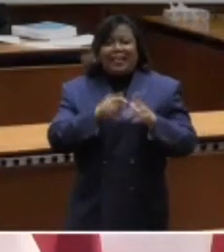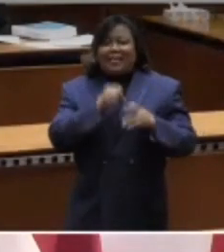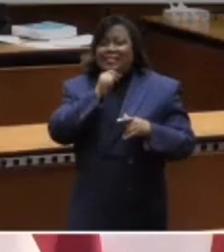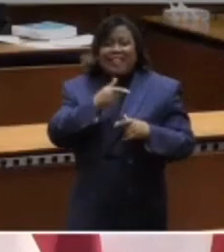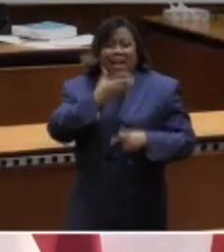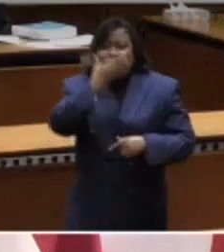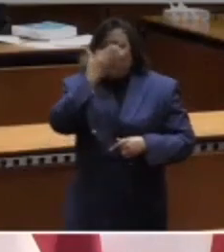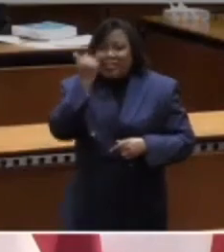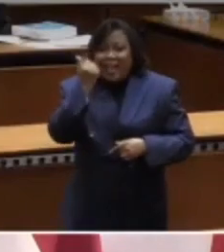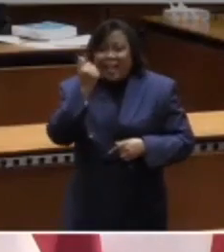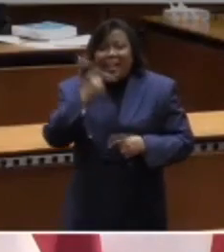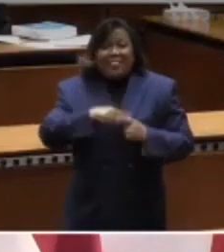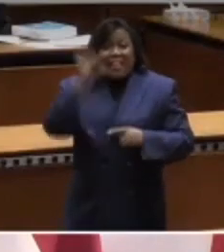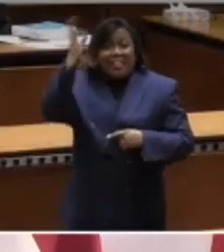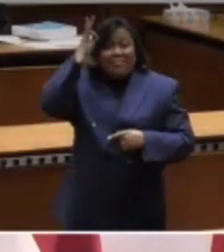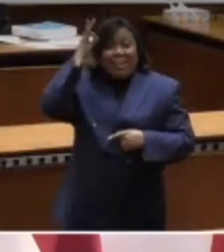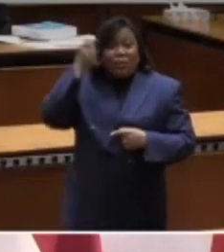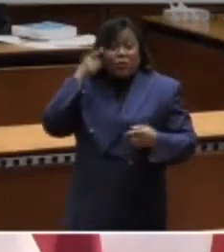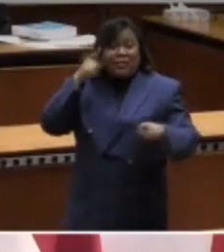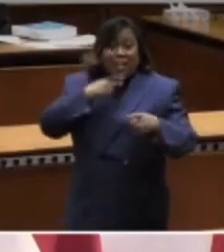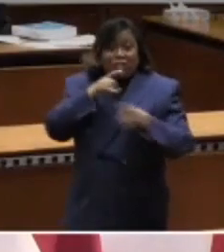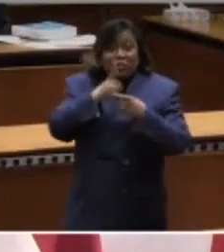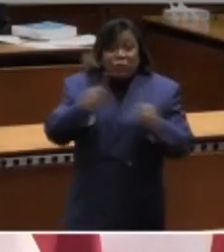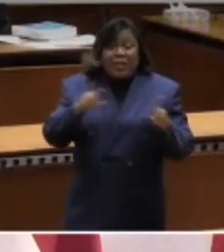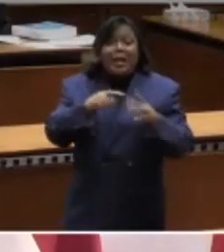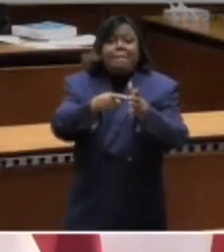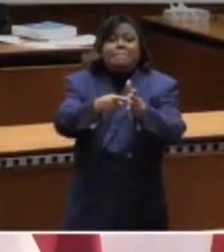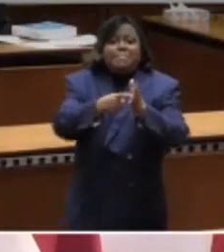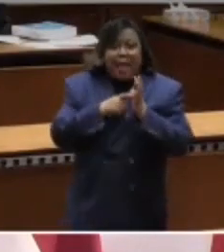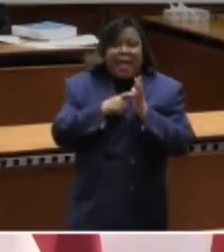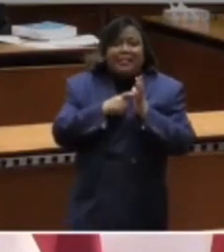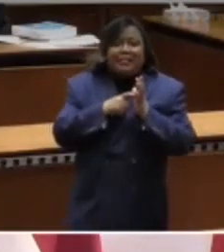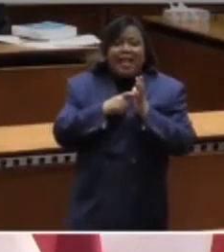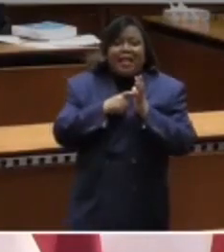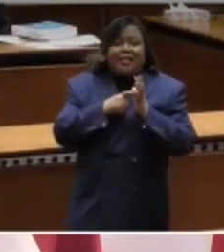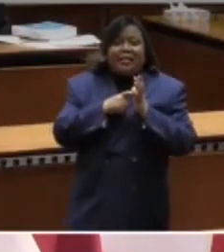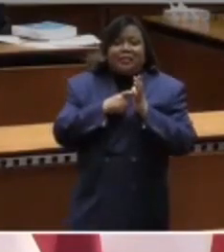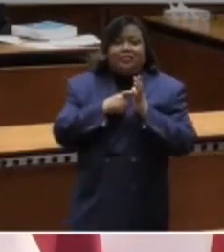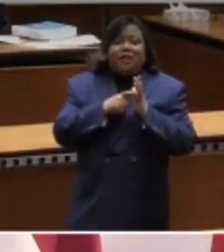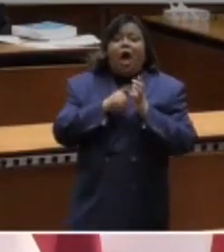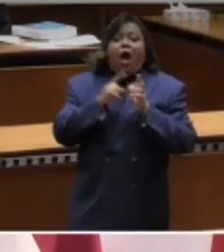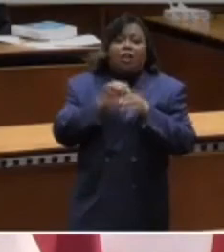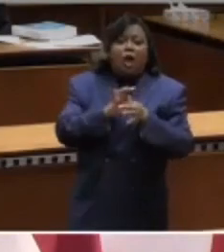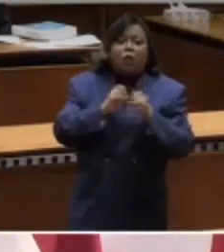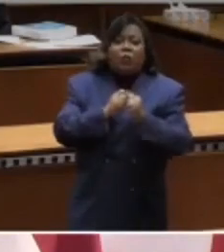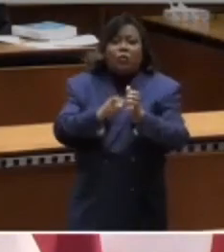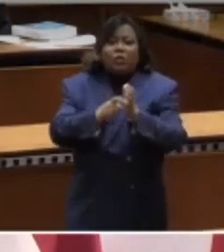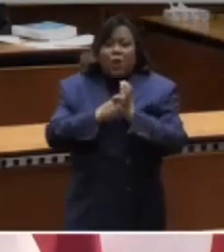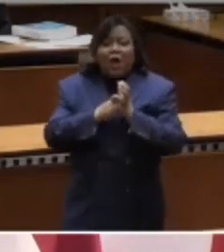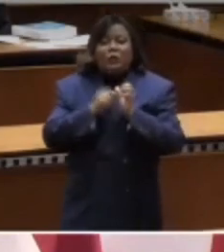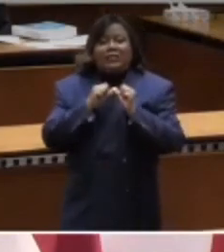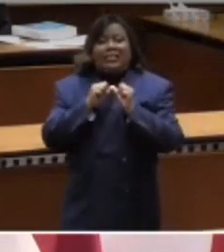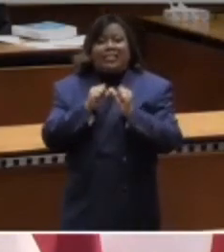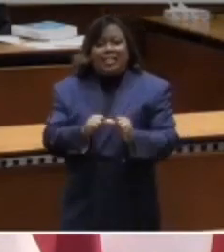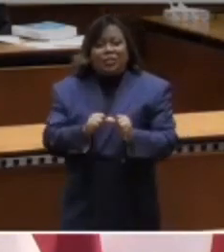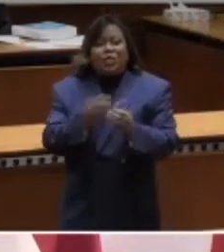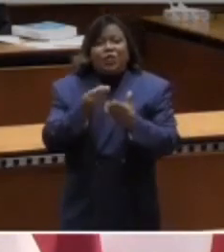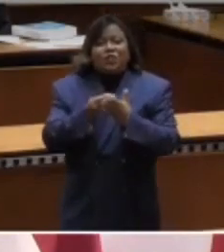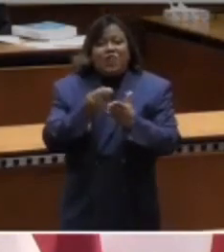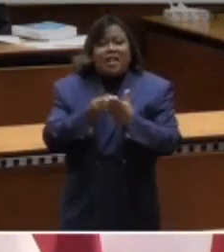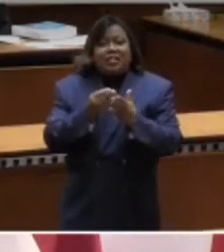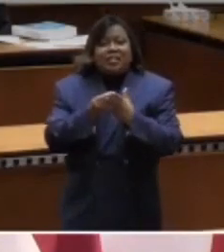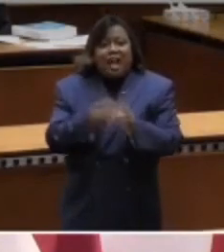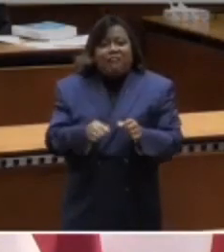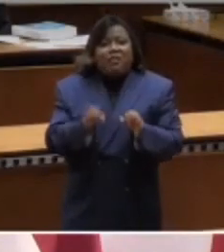us not forget that the federal consent decree, mandated consent decree, alone requires continued funding